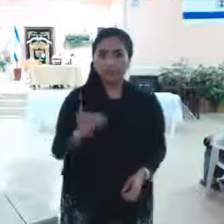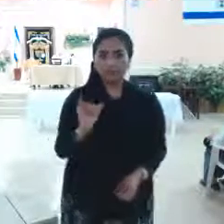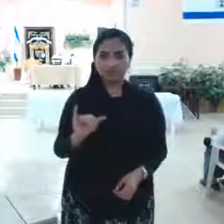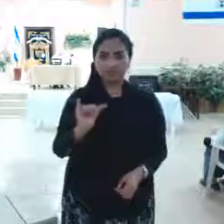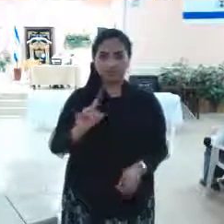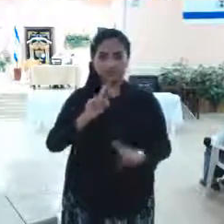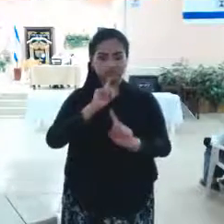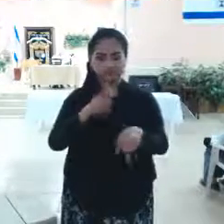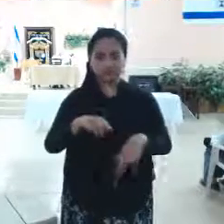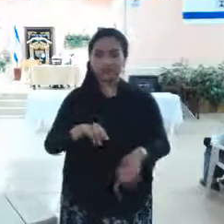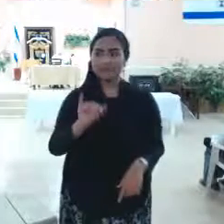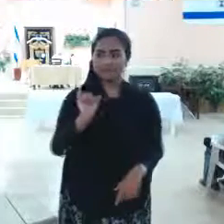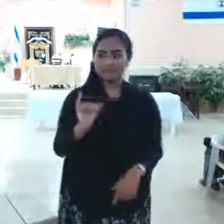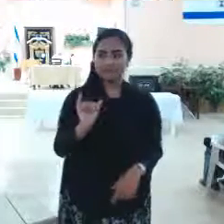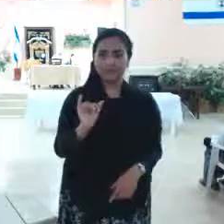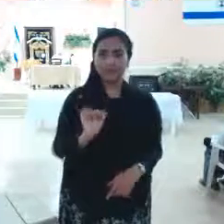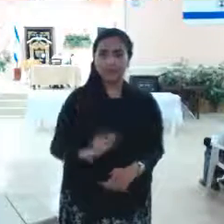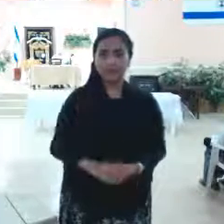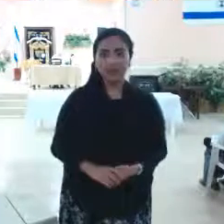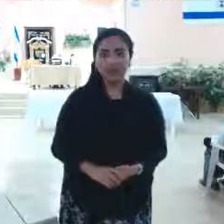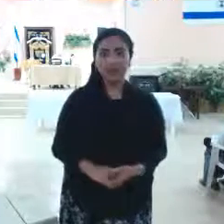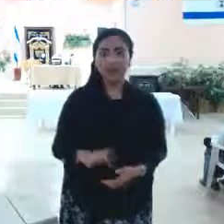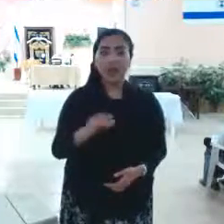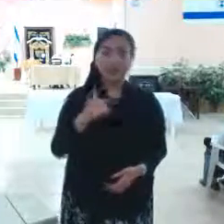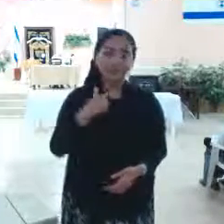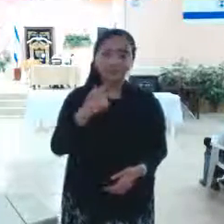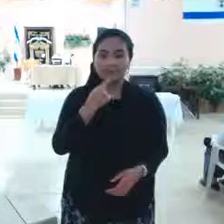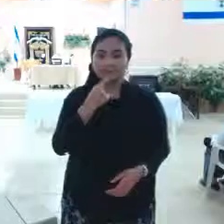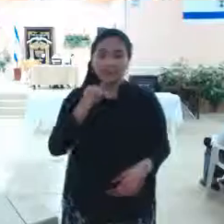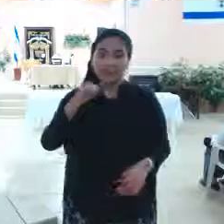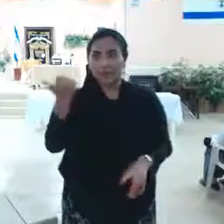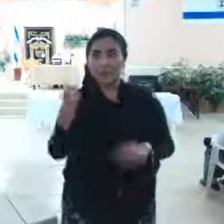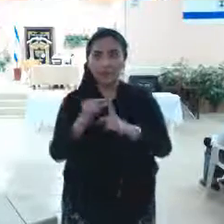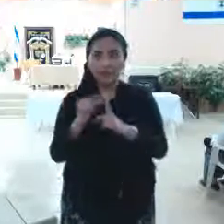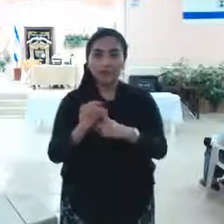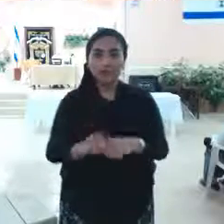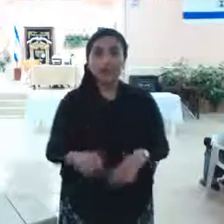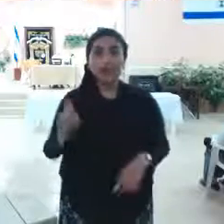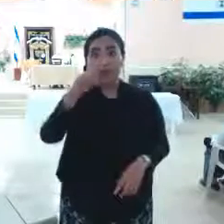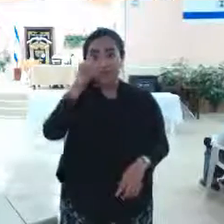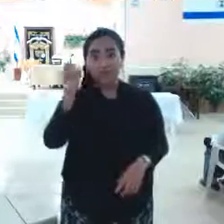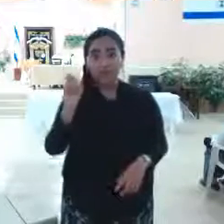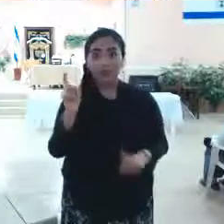gets impressed of the answer. I'm saying it in another word.